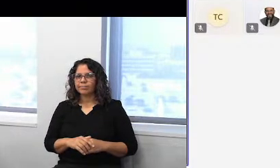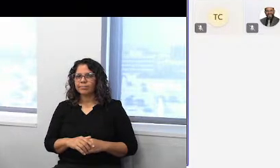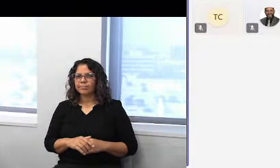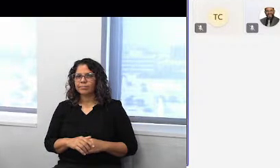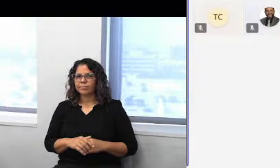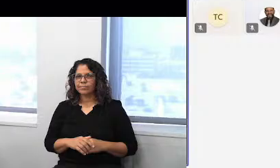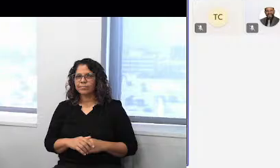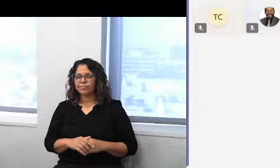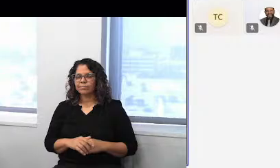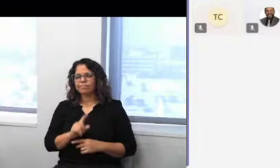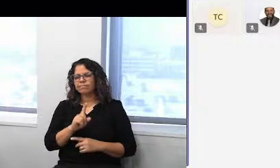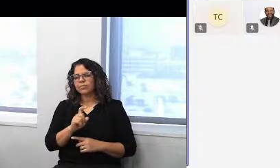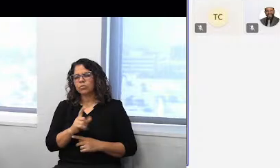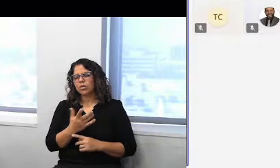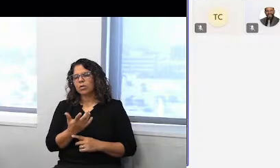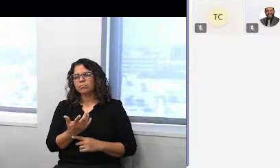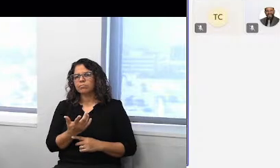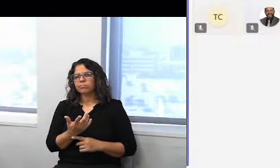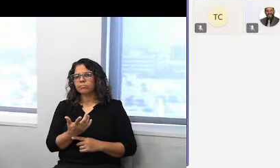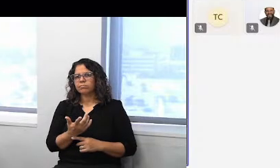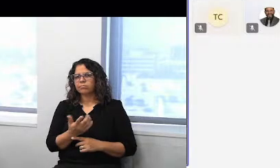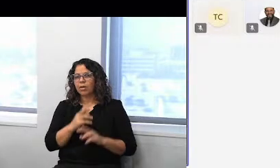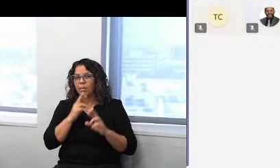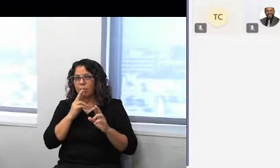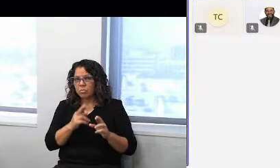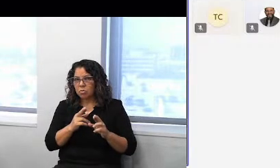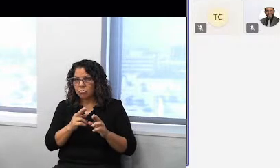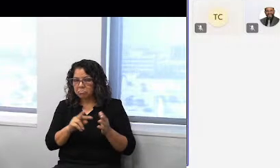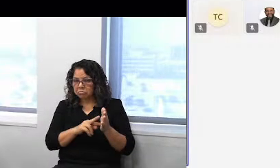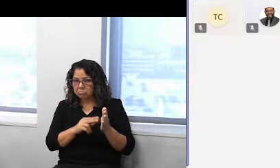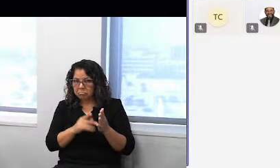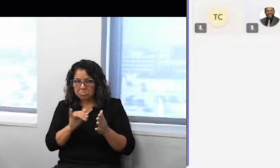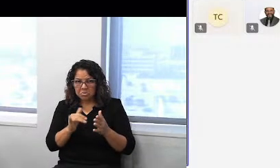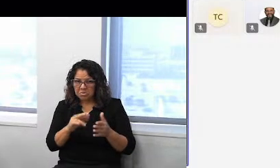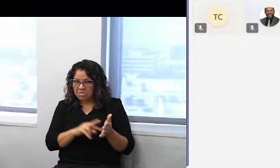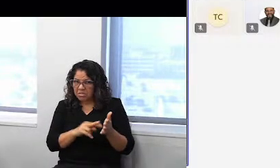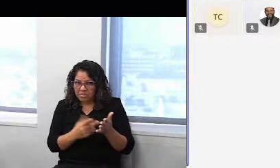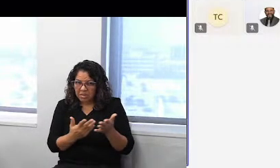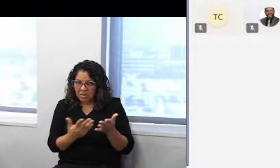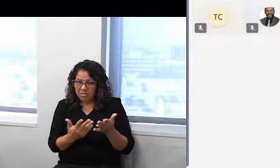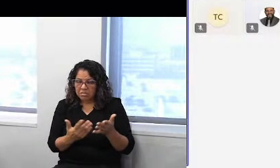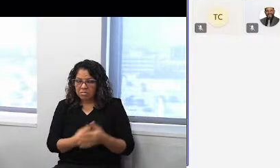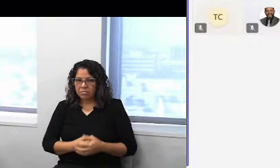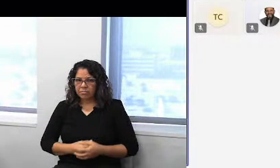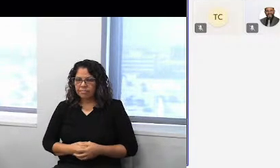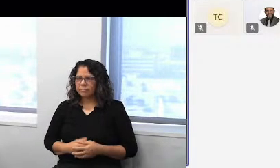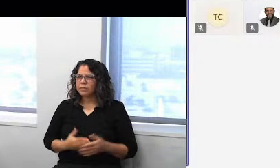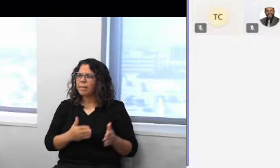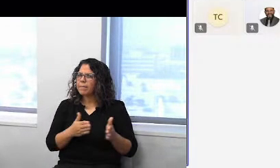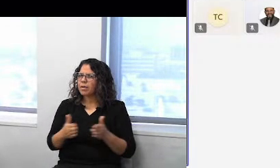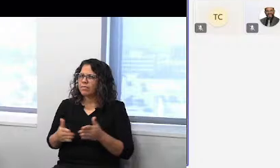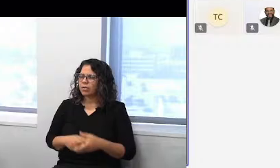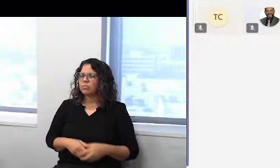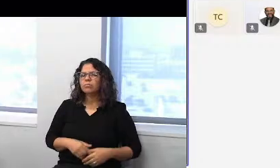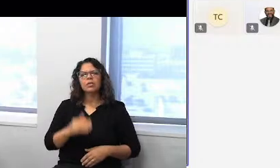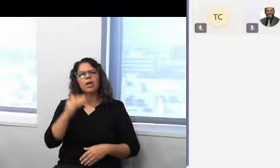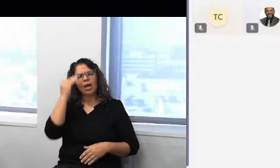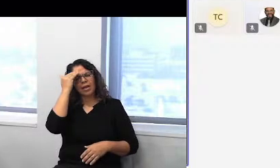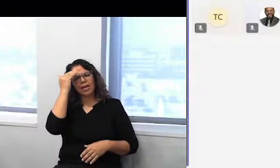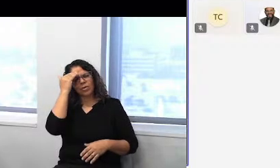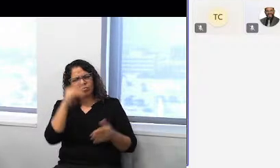definition of what that would entail? The Yes, planning, not the. I know what an RTO is. Yep. Okay. I